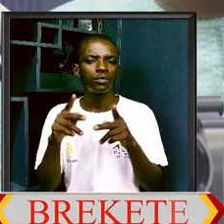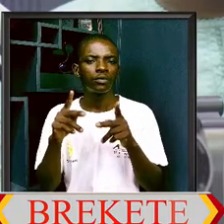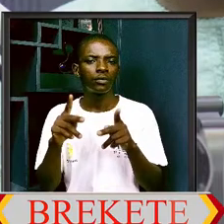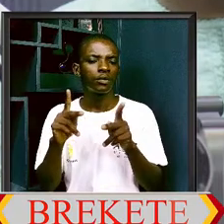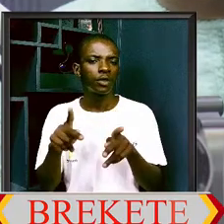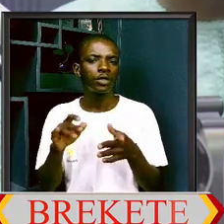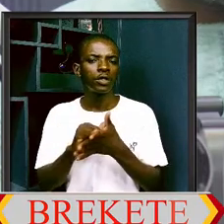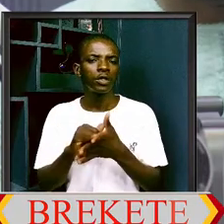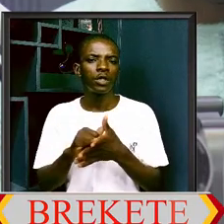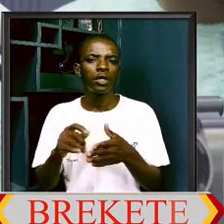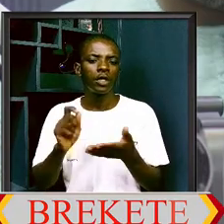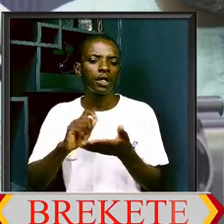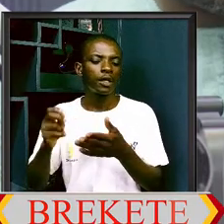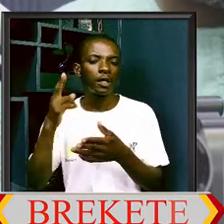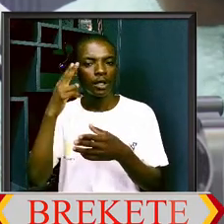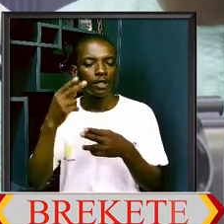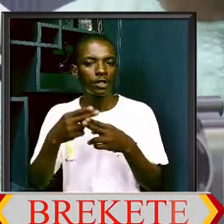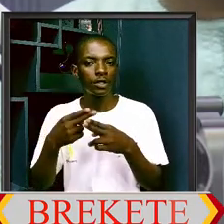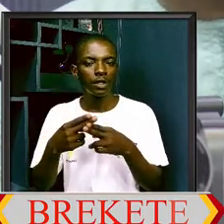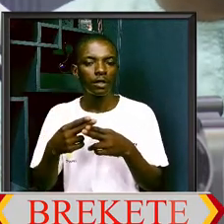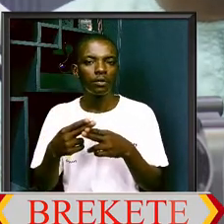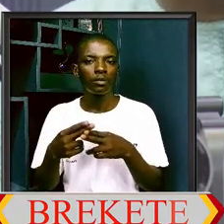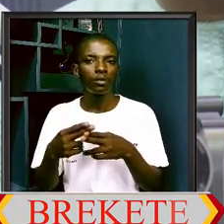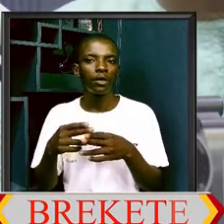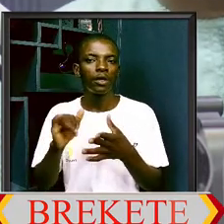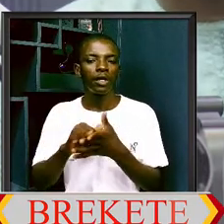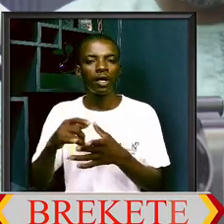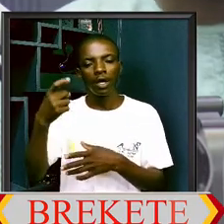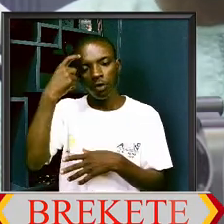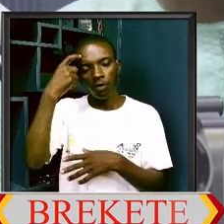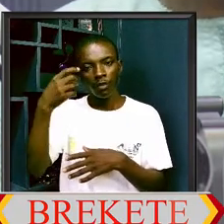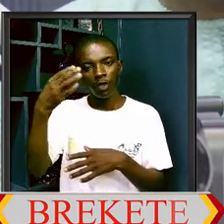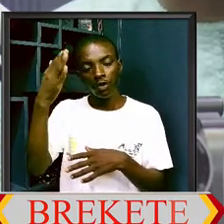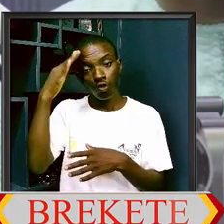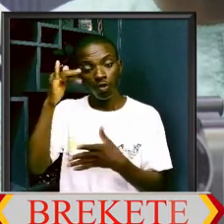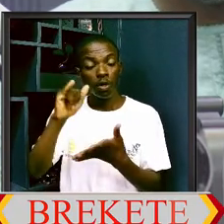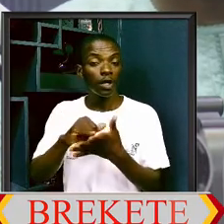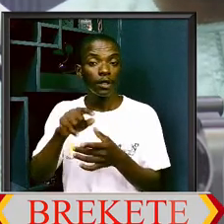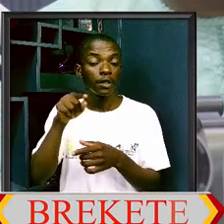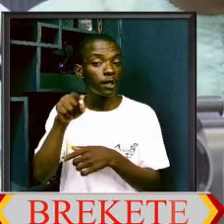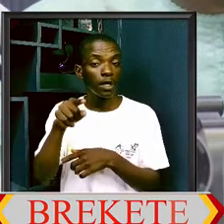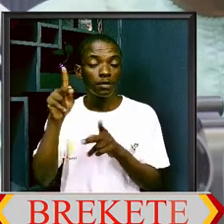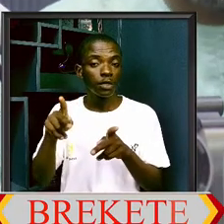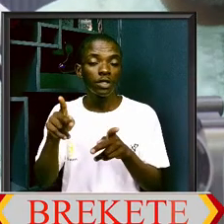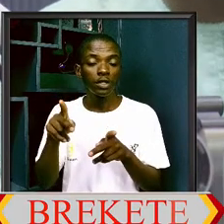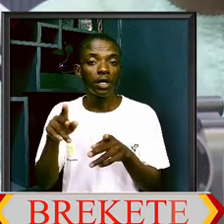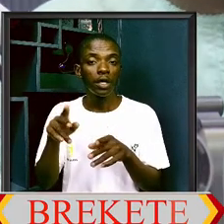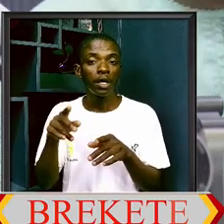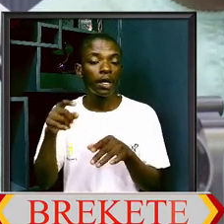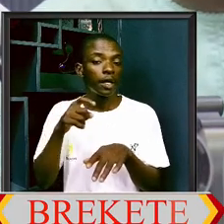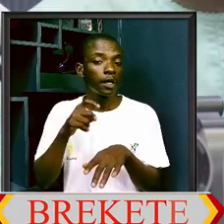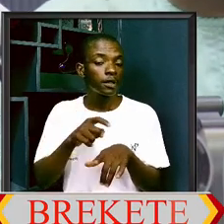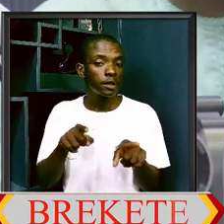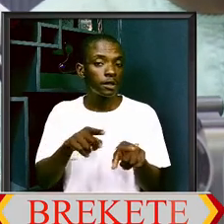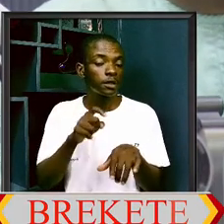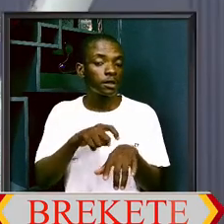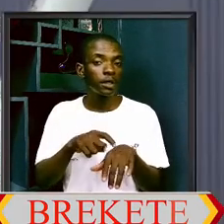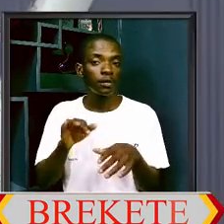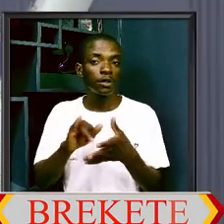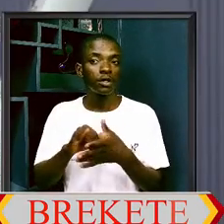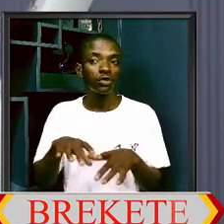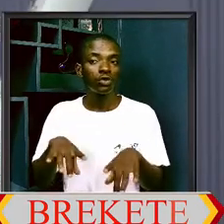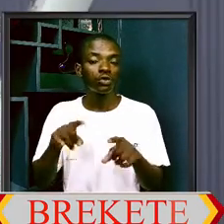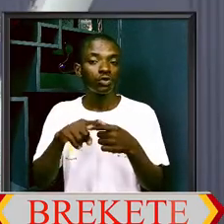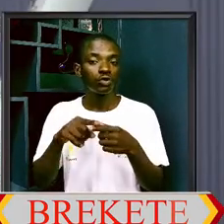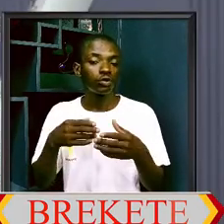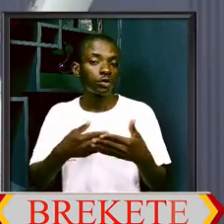matter they write name for form government recognize this person as at the time where we decide to